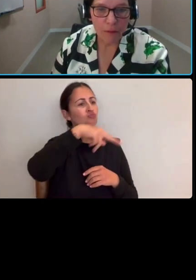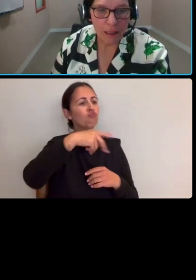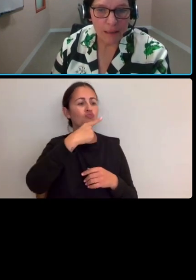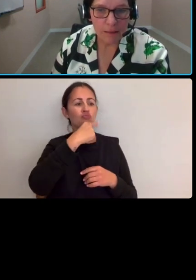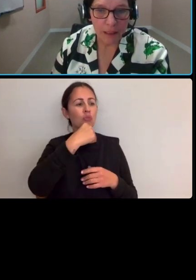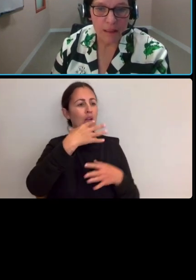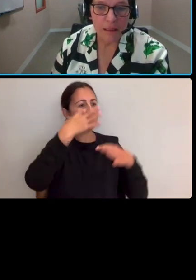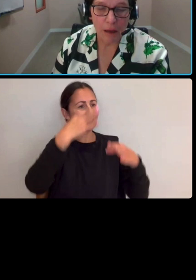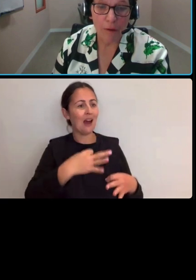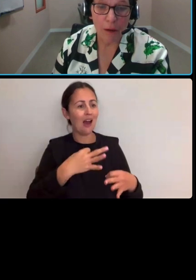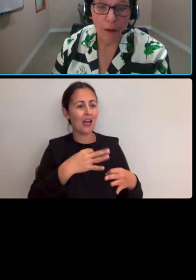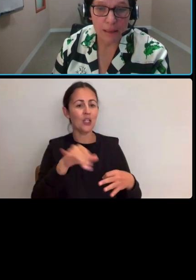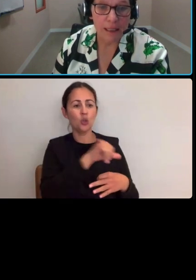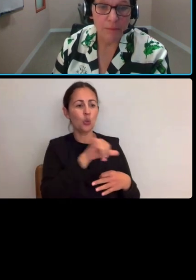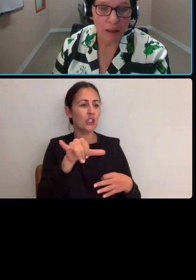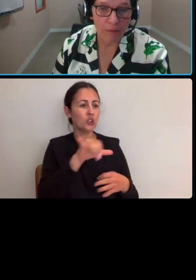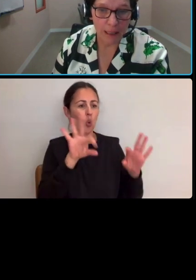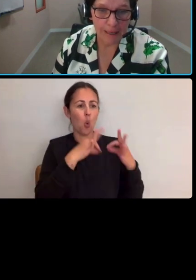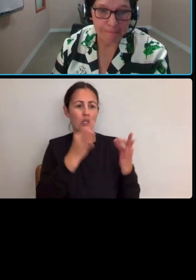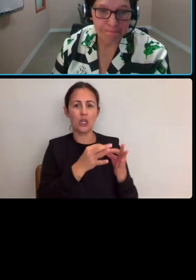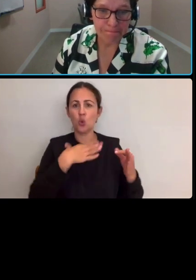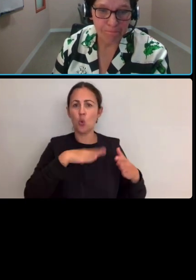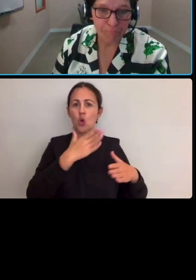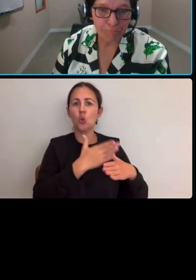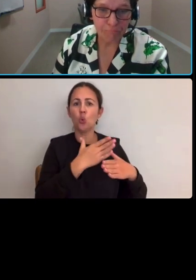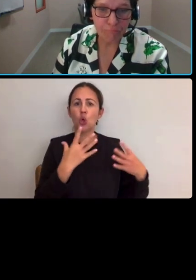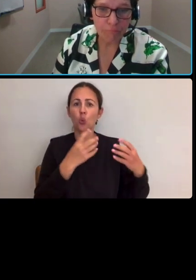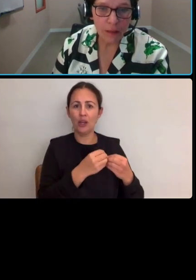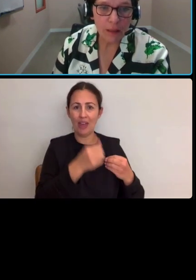been appropriately assessed by the regulator.